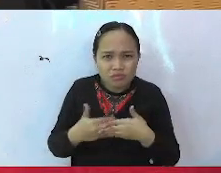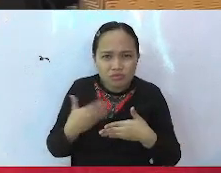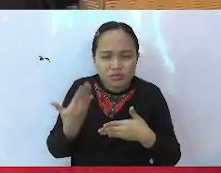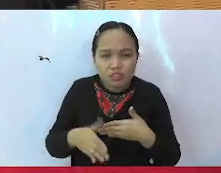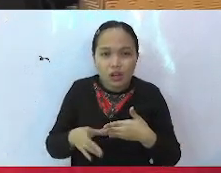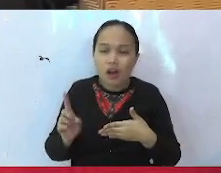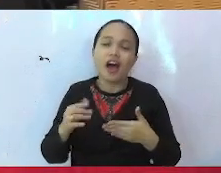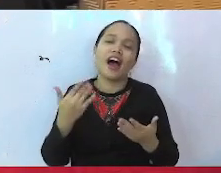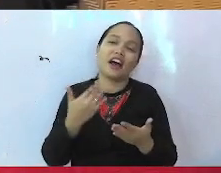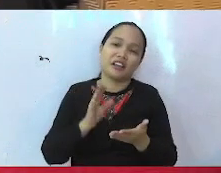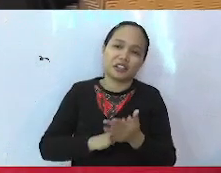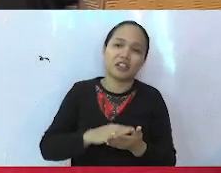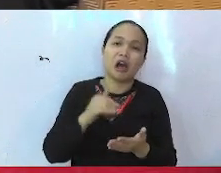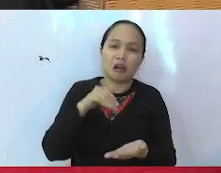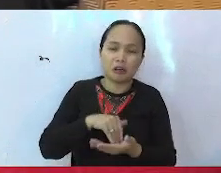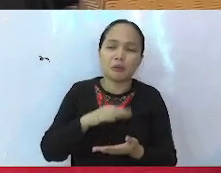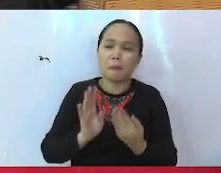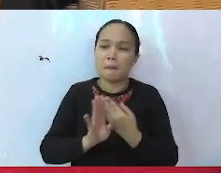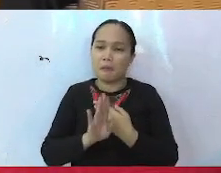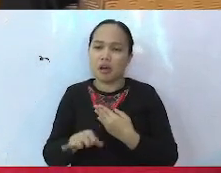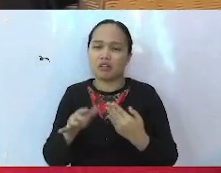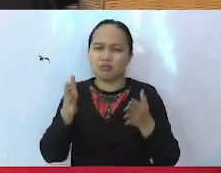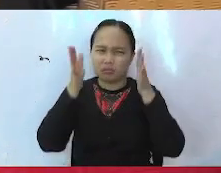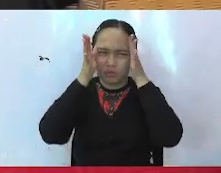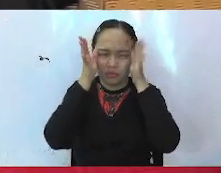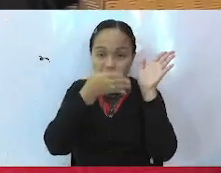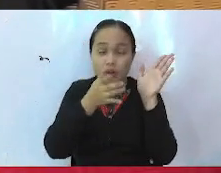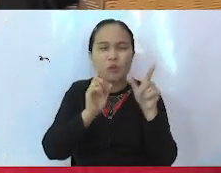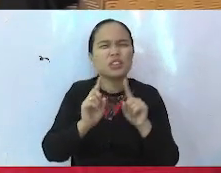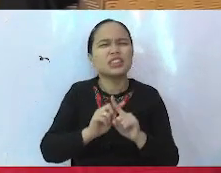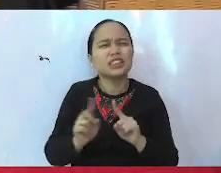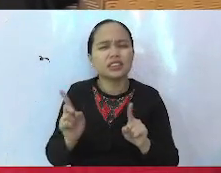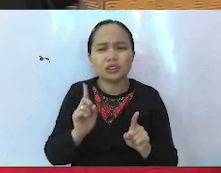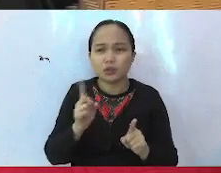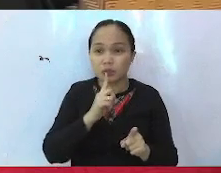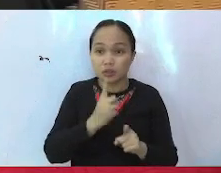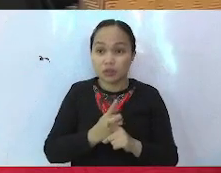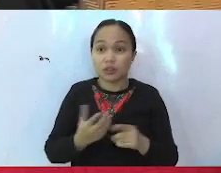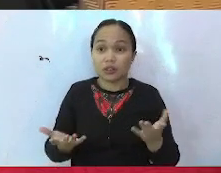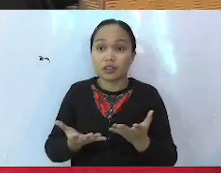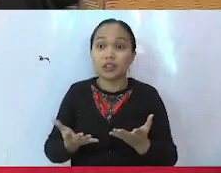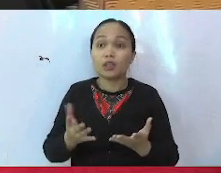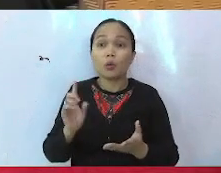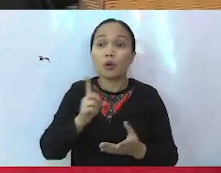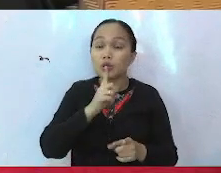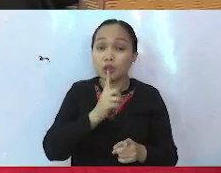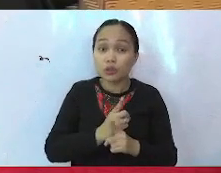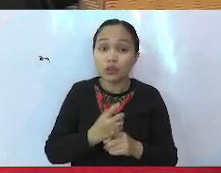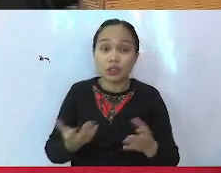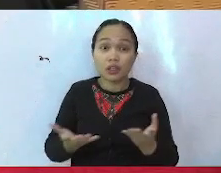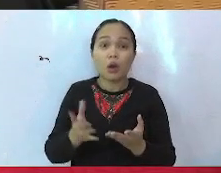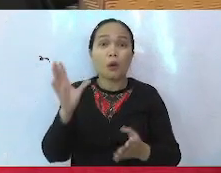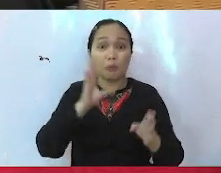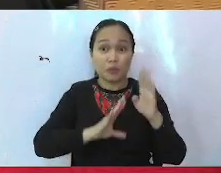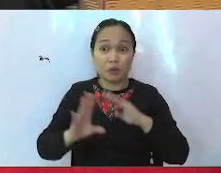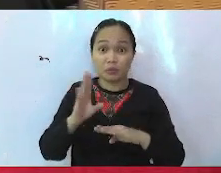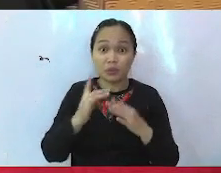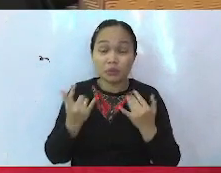they're back on being sidetracked. Yes. You see, and the truth is, young people, put this in mind. The truth is, the problem right